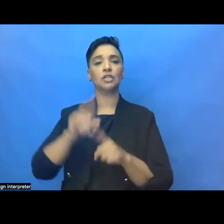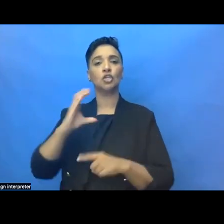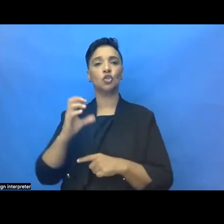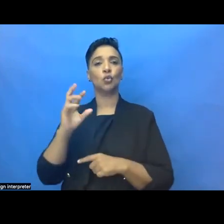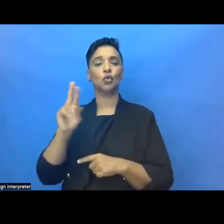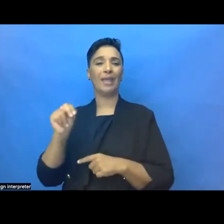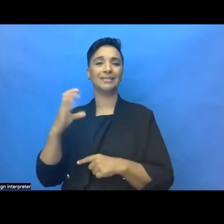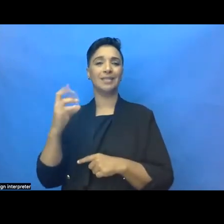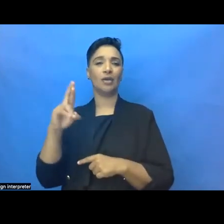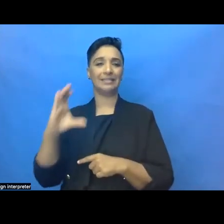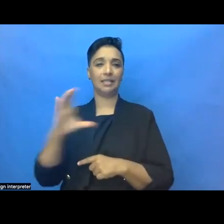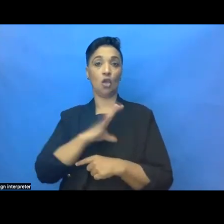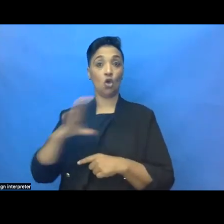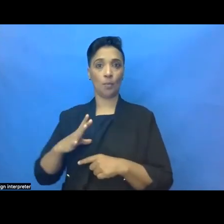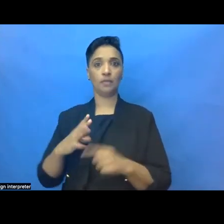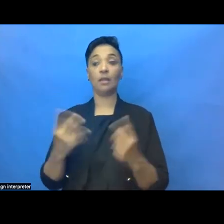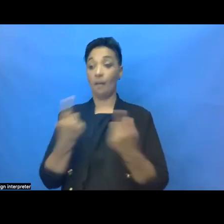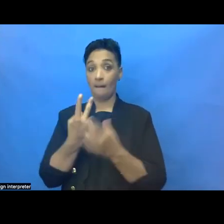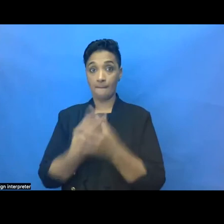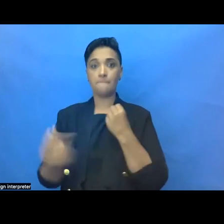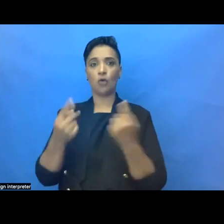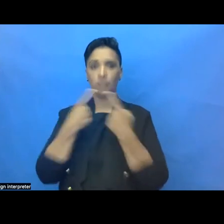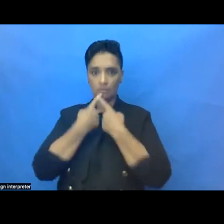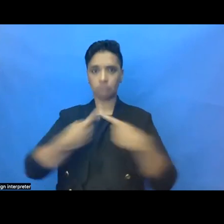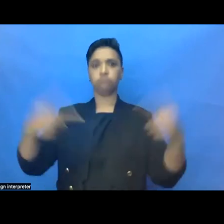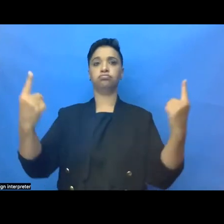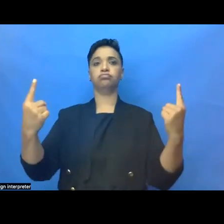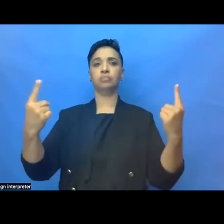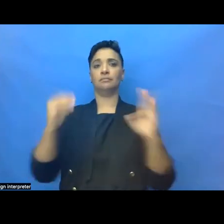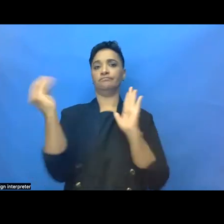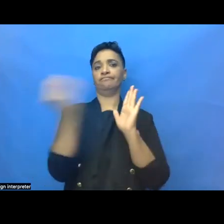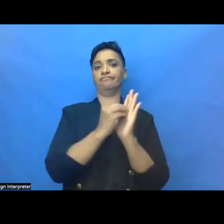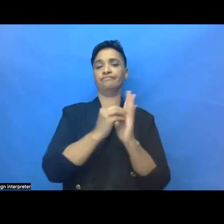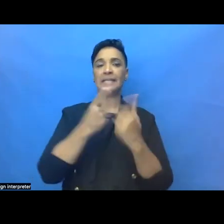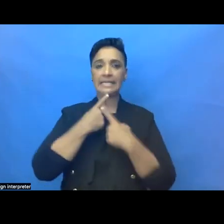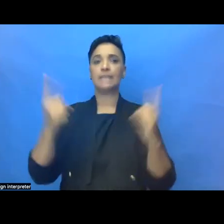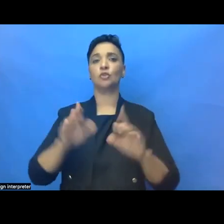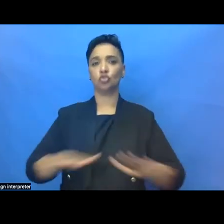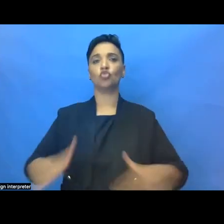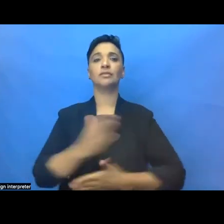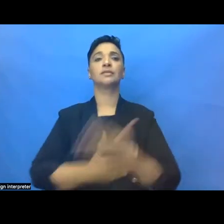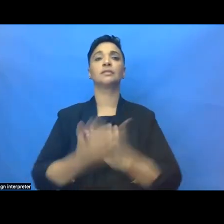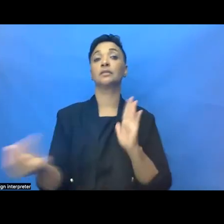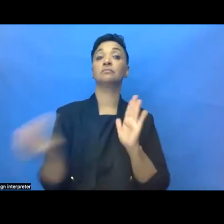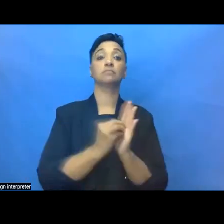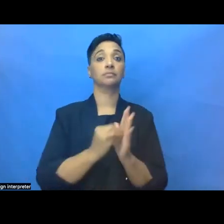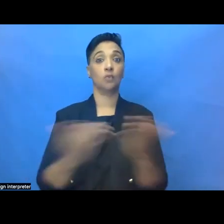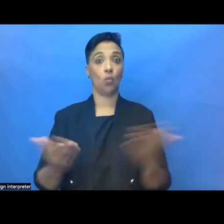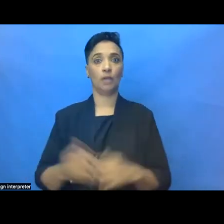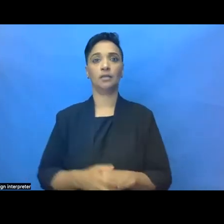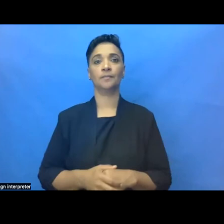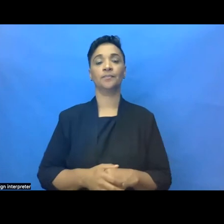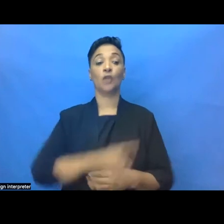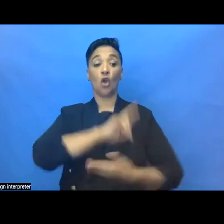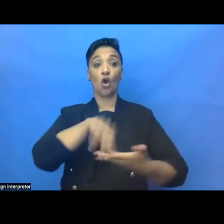has released a joint statement on the rights of children with disabilities. In this statement, both committees remind